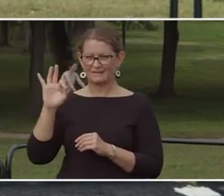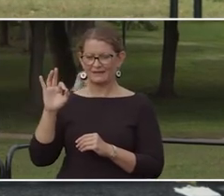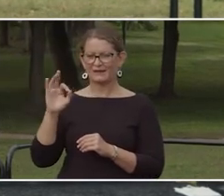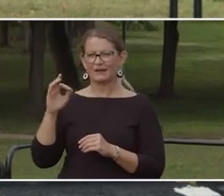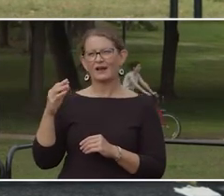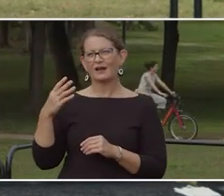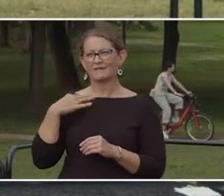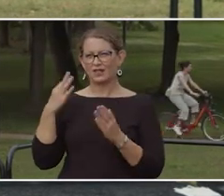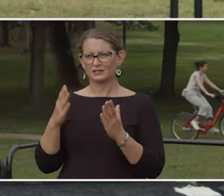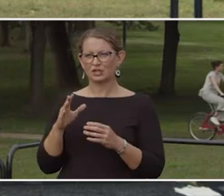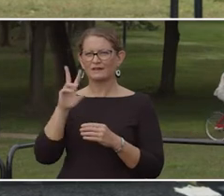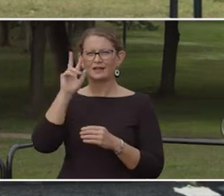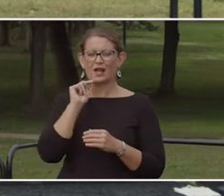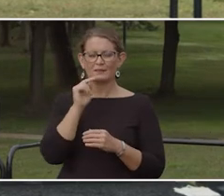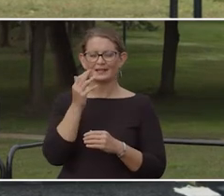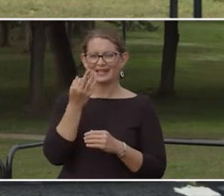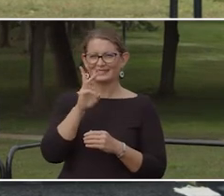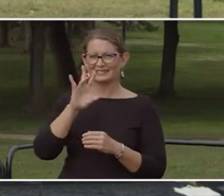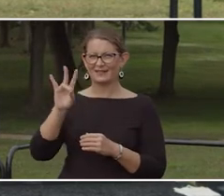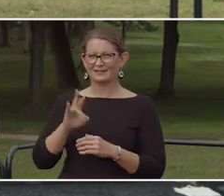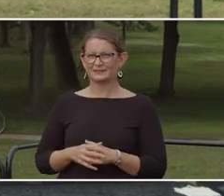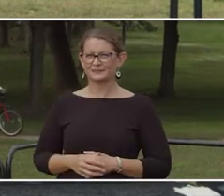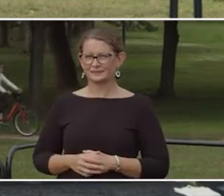Vietnam 1967.